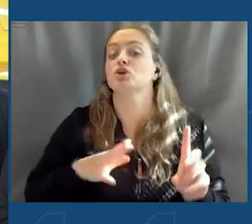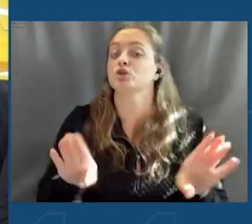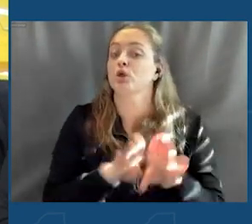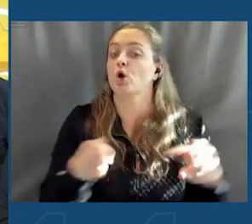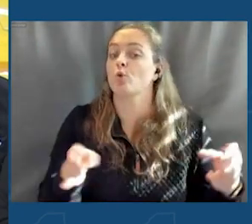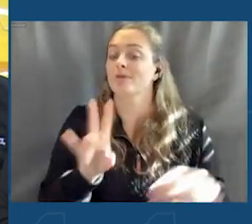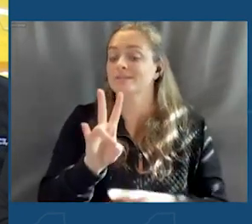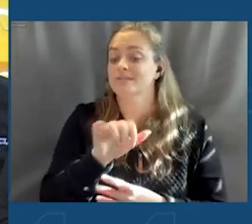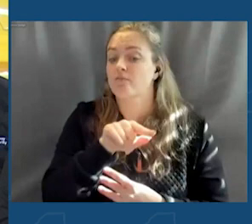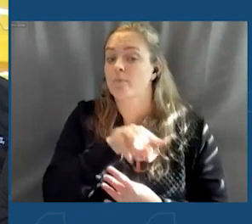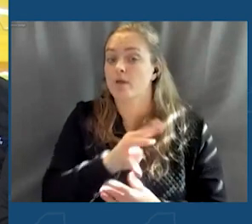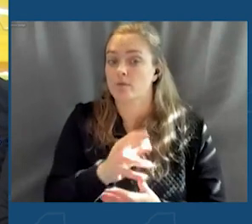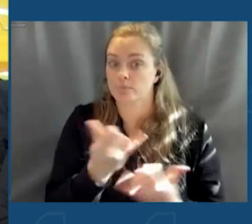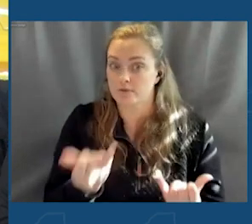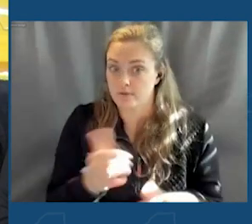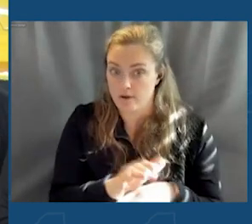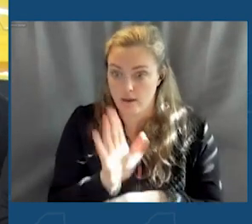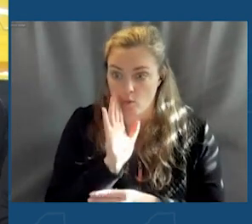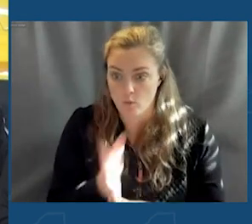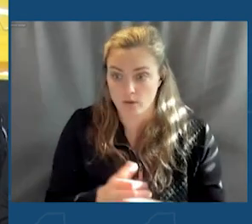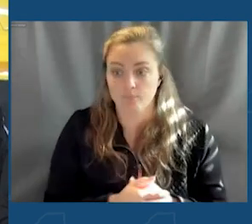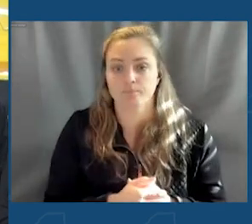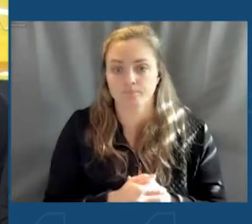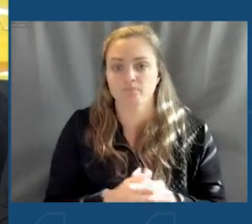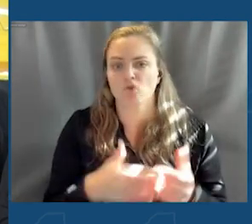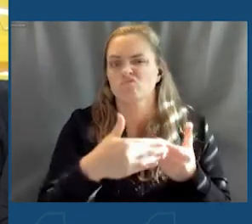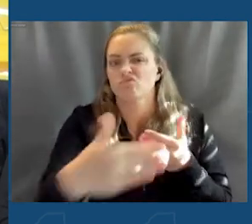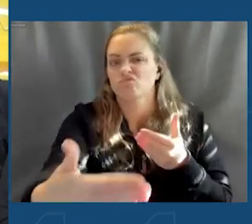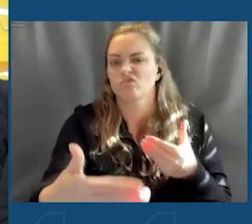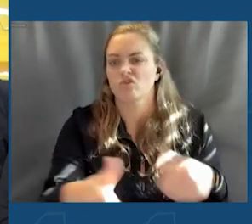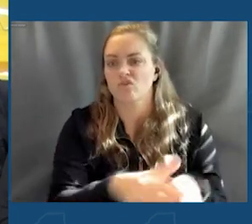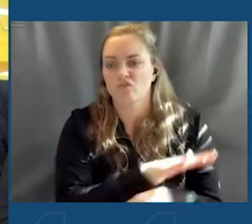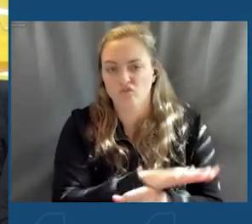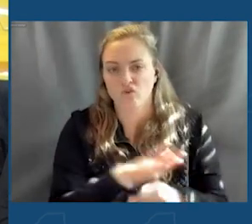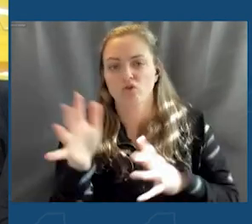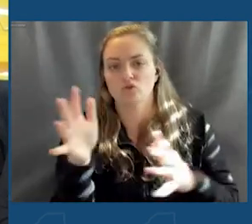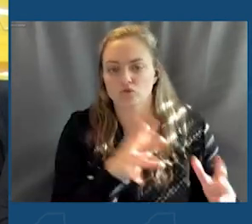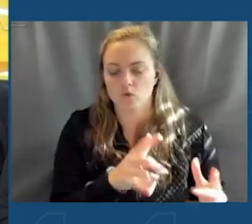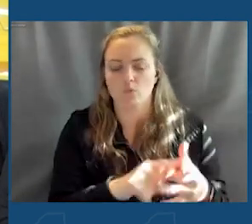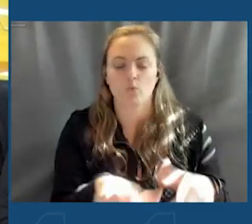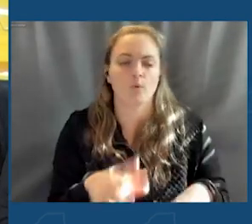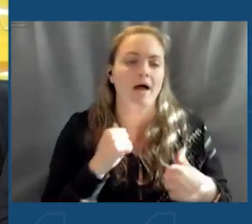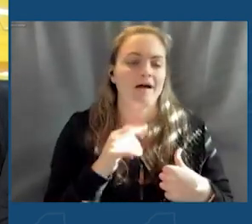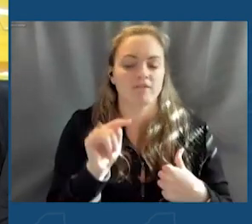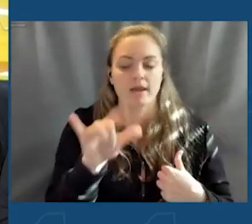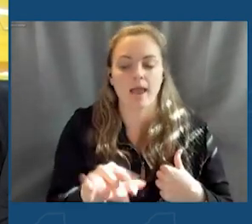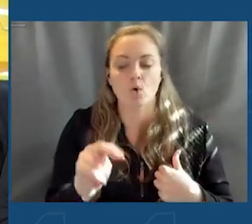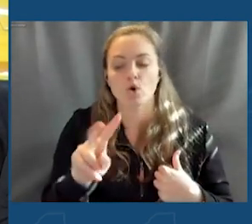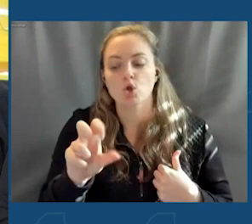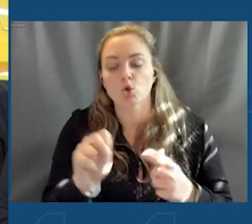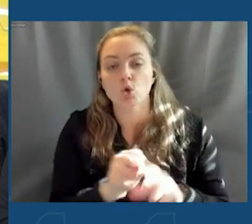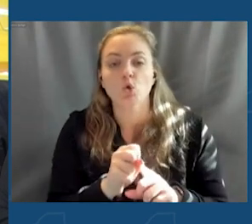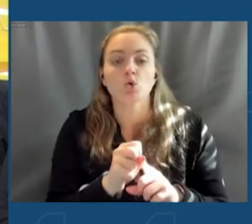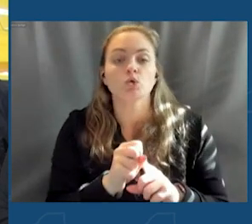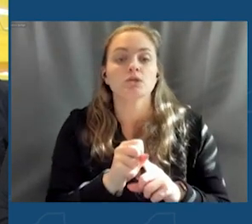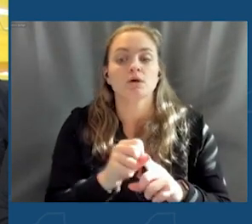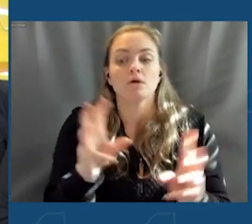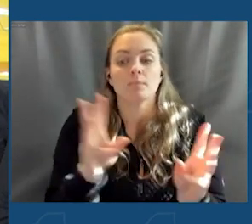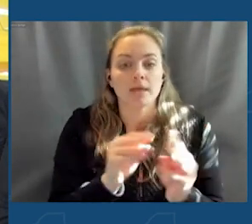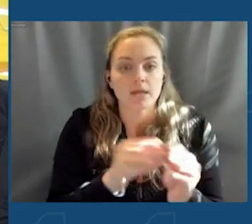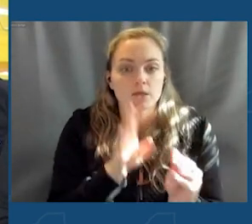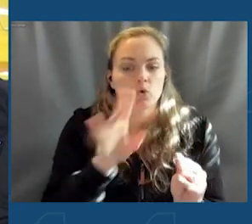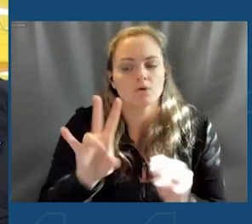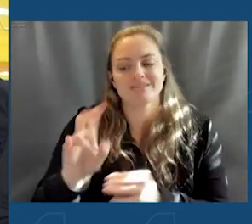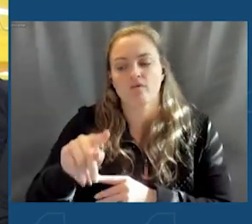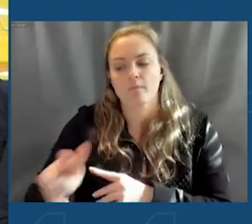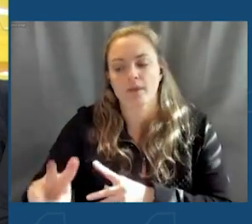p.m. tonight. Through the duration of the storm, we will be holding our county news briefings at the Emergency Operations Center as of 7 p.m. tonight,